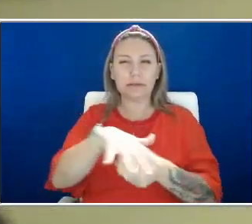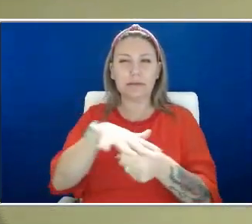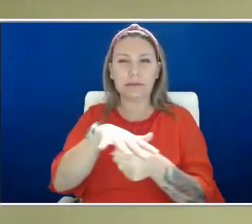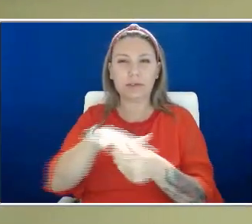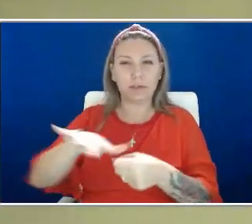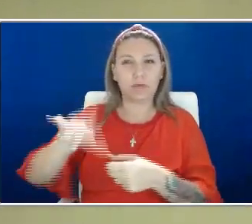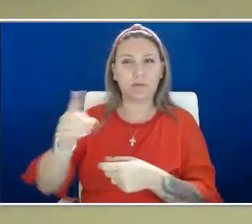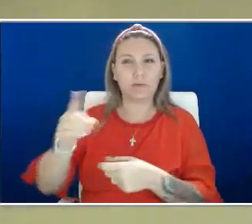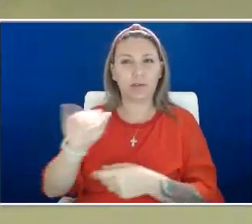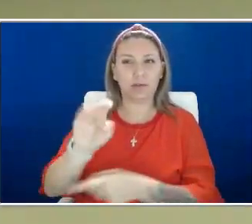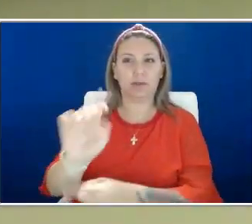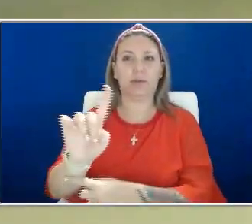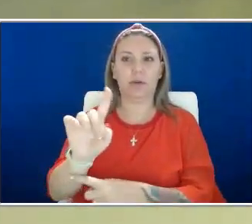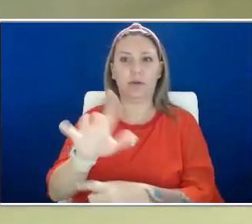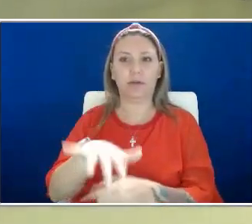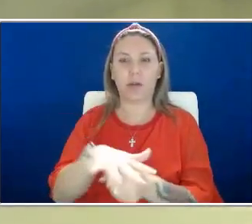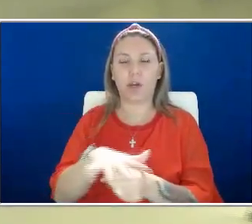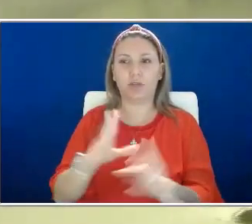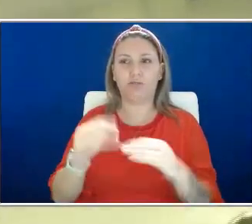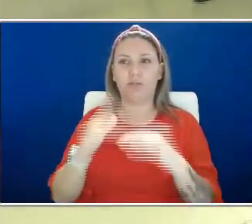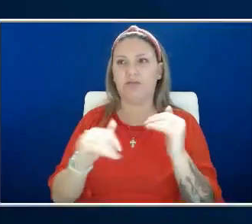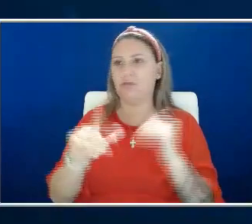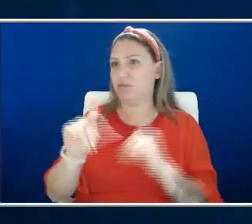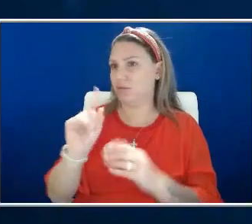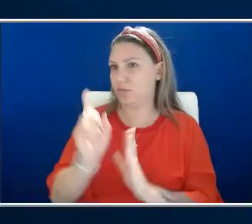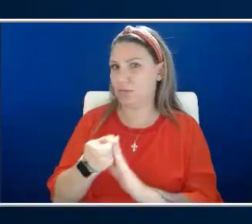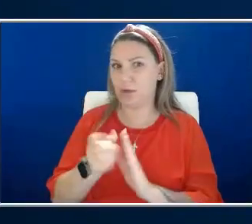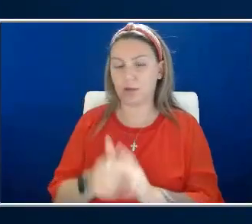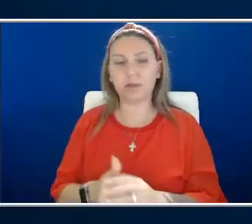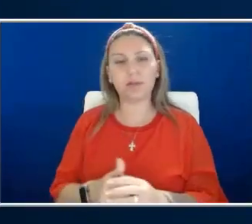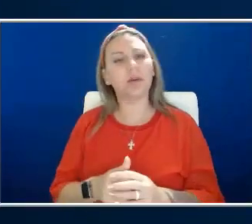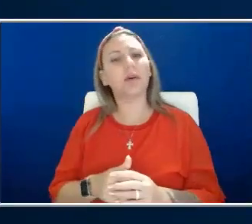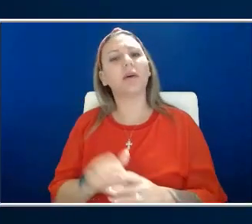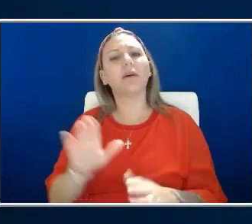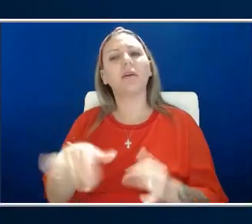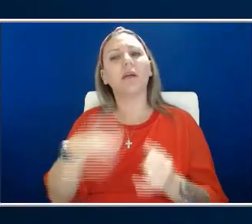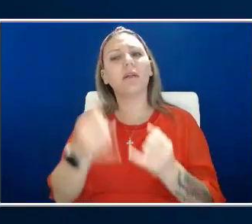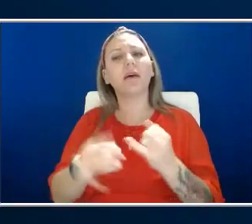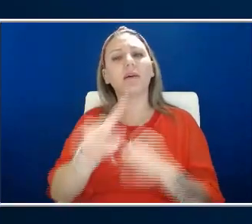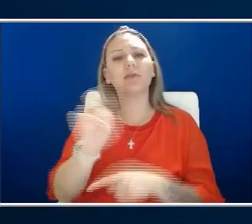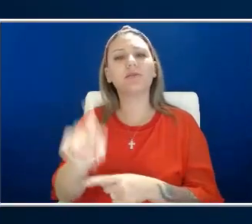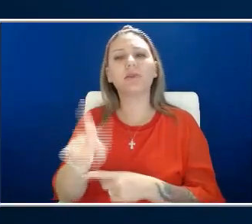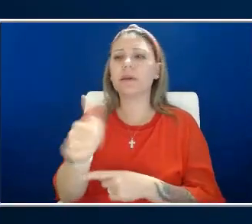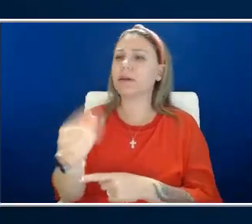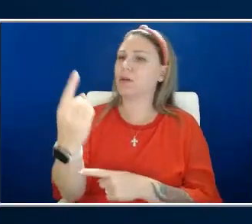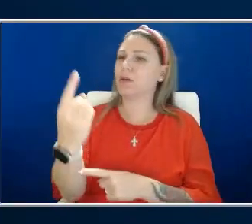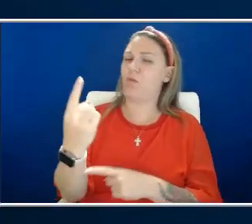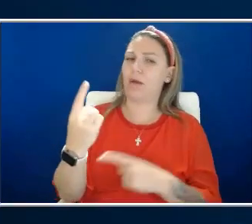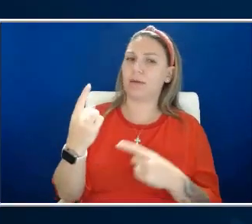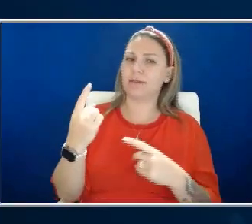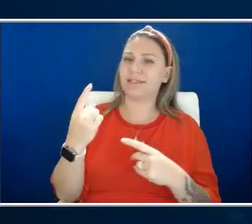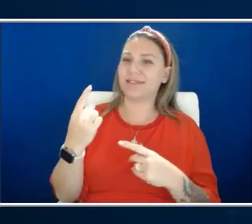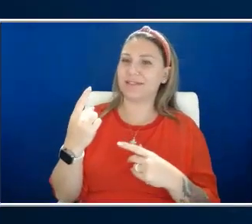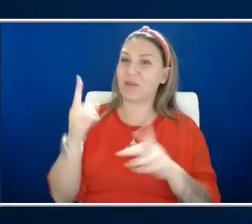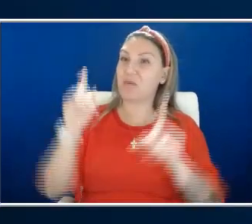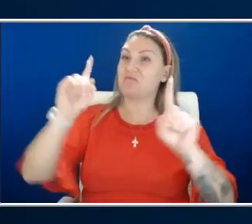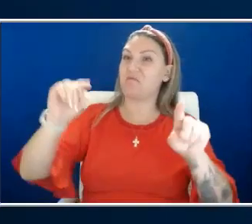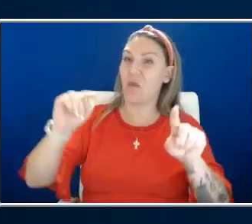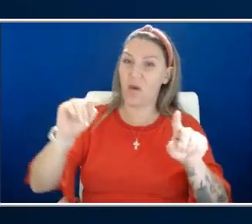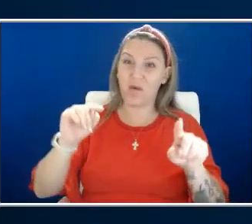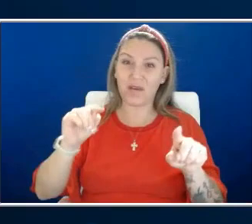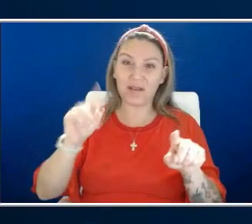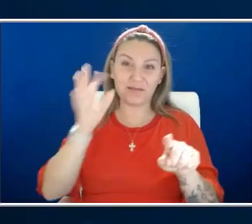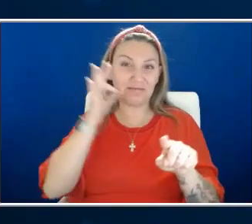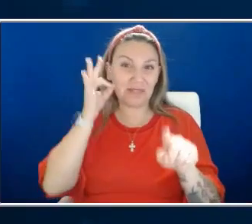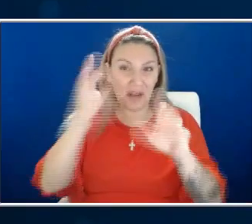more than 20 minutes. Dr. Allen, just last question. For anyone who is out at Arrowhead watching the game, enjoying it,